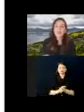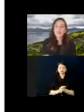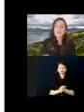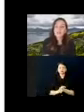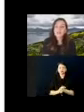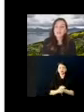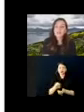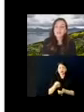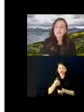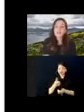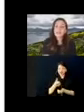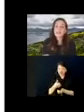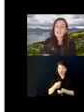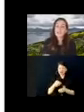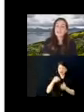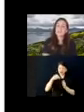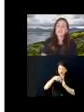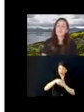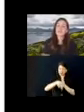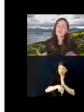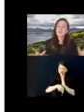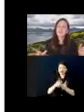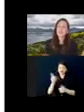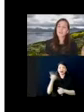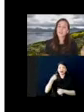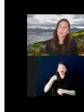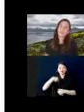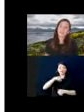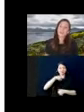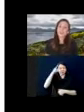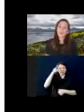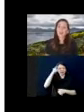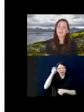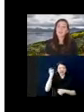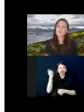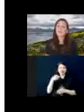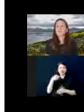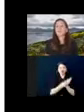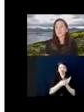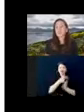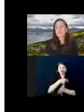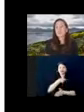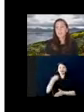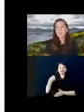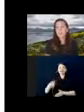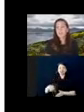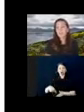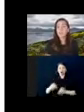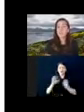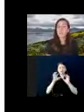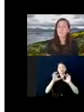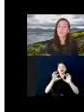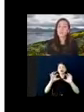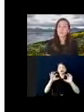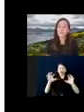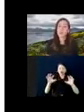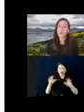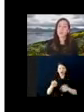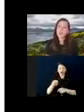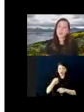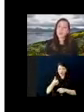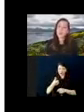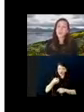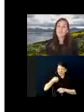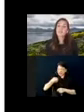learned from existing evidence in China is that, you might have a lot of small firms on the platform, most of them don't succeed. They try a little bit and they drop